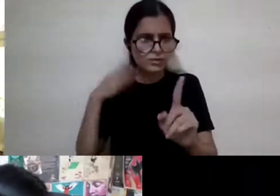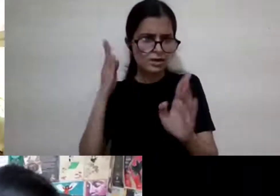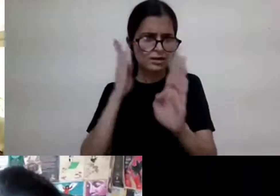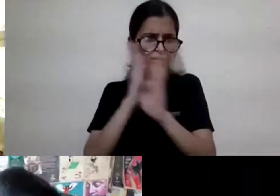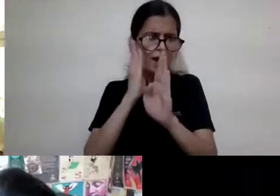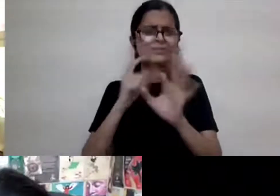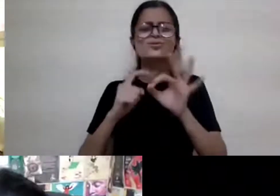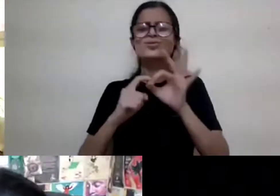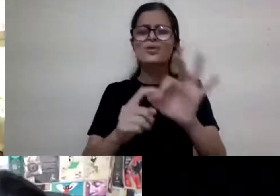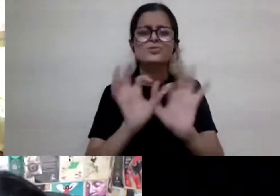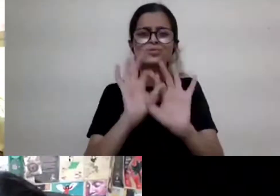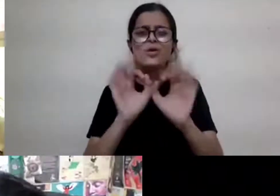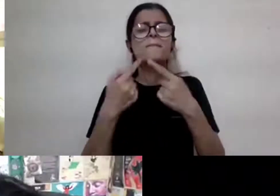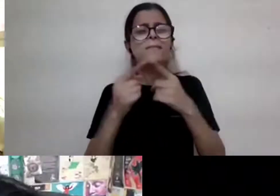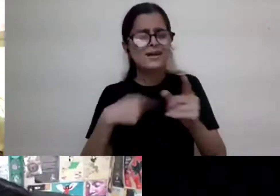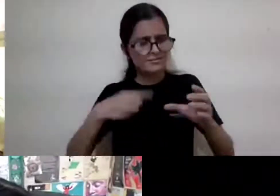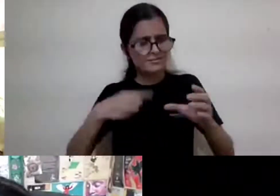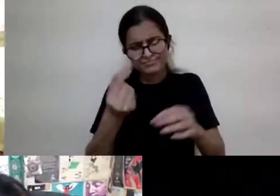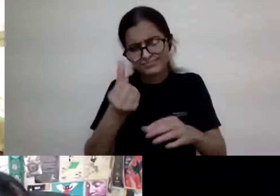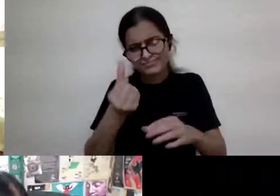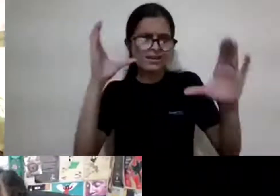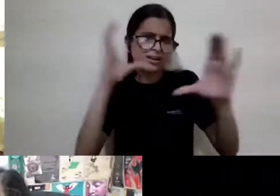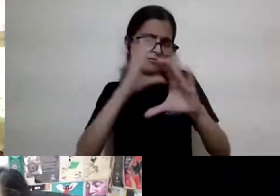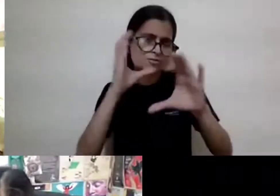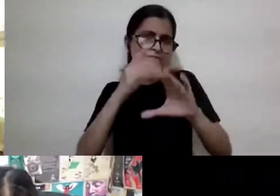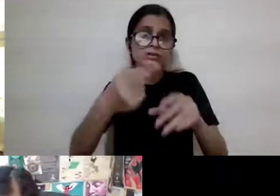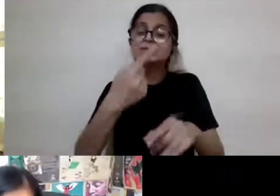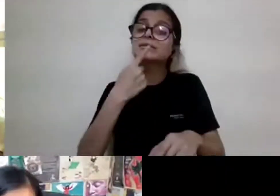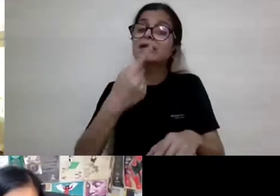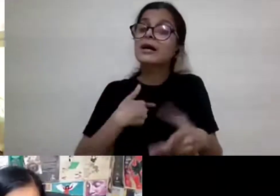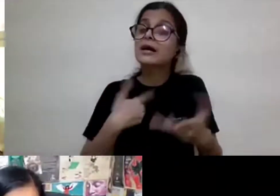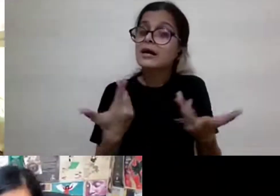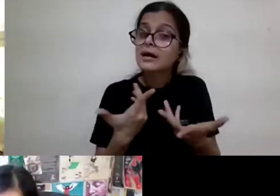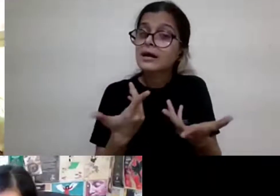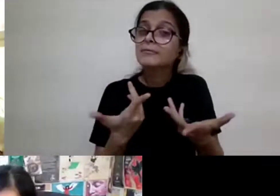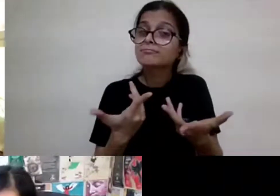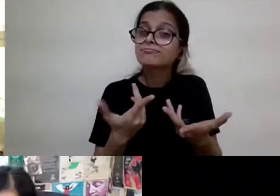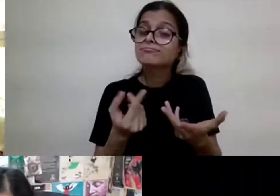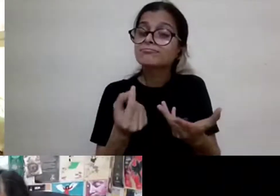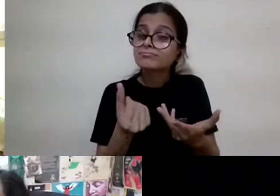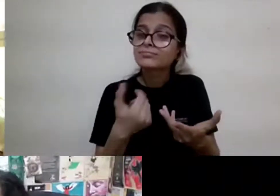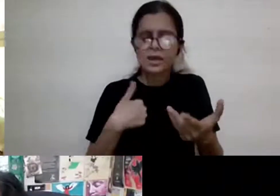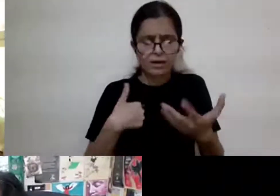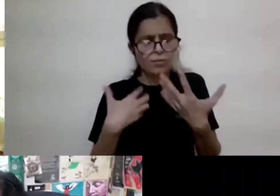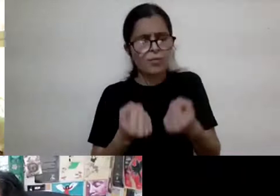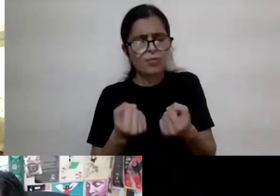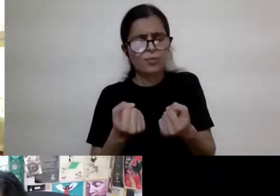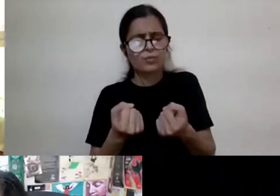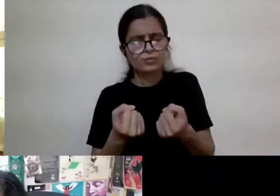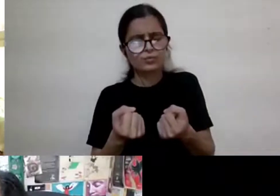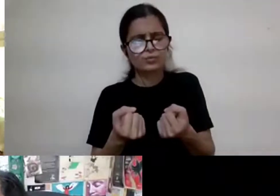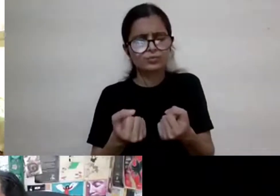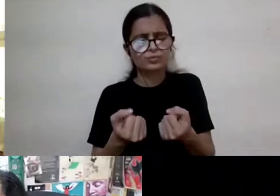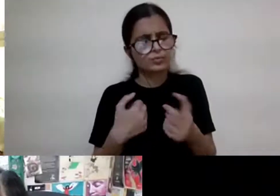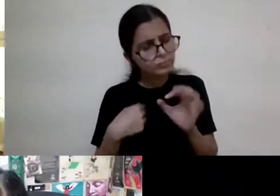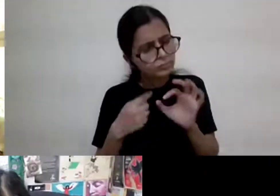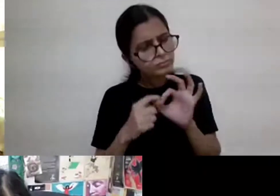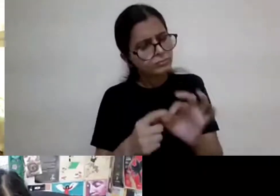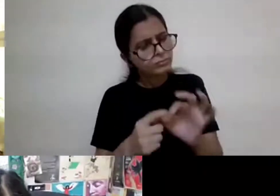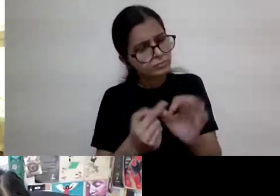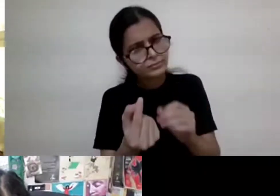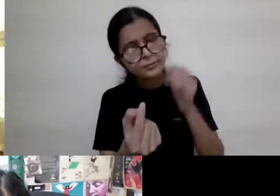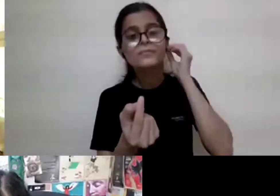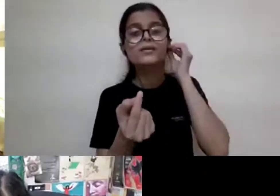but I'm a bit confused of what you have said. But before that, I just want to tell one thing, sir. You